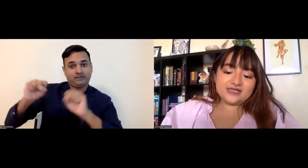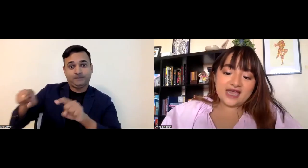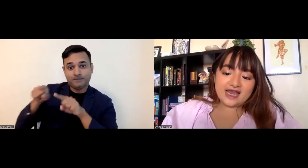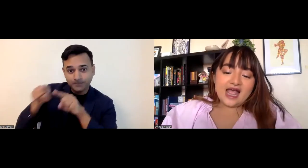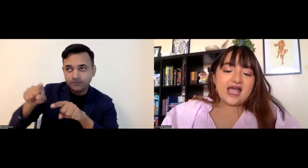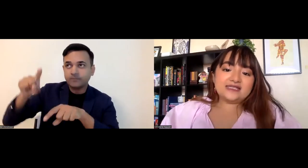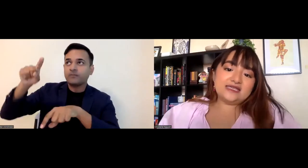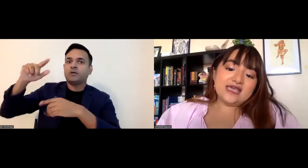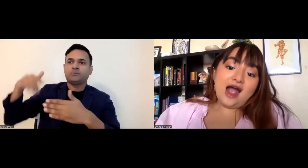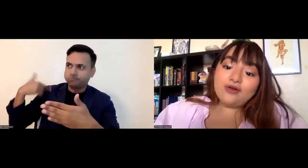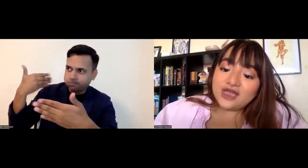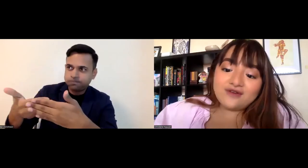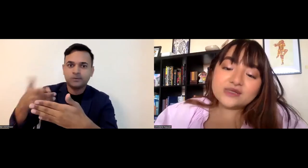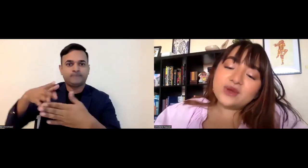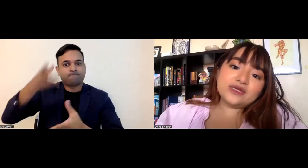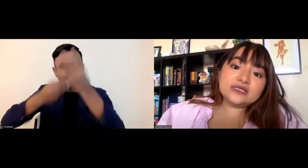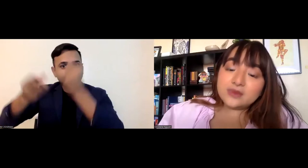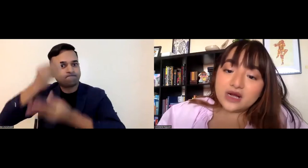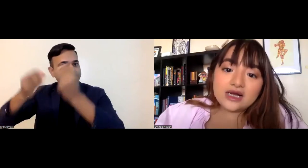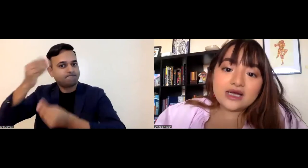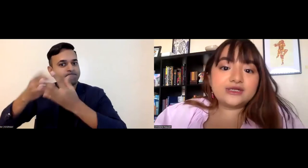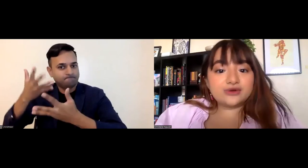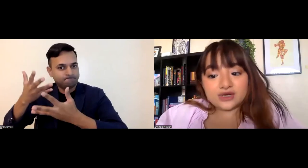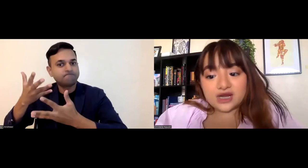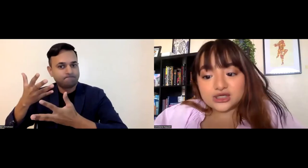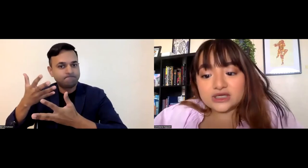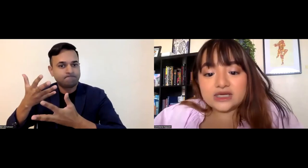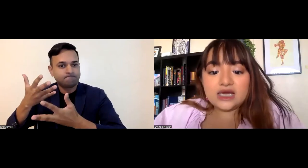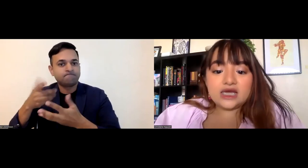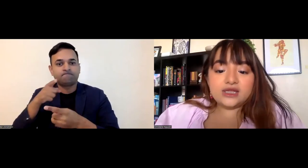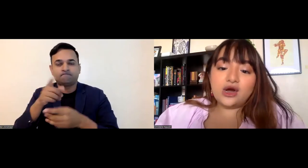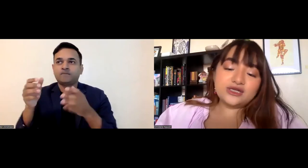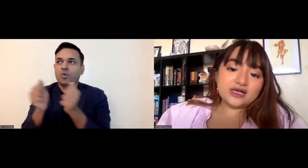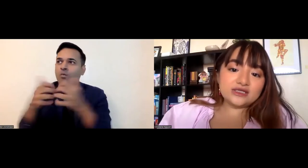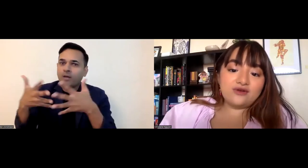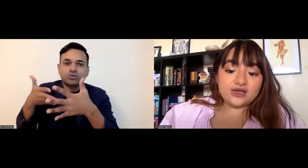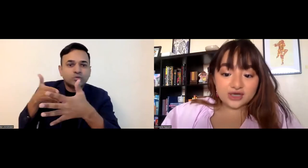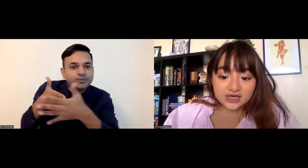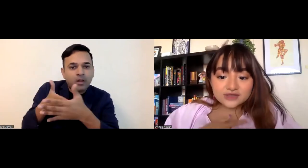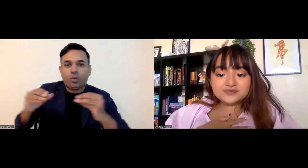panel today and see how they have experienced stigma and discrimination in